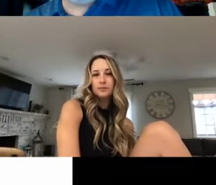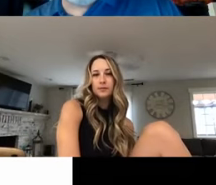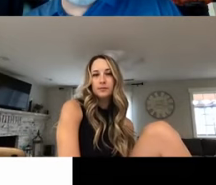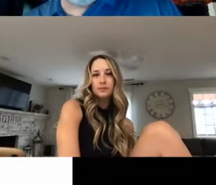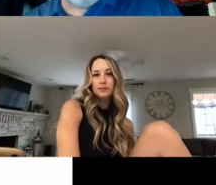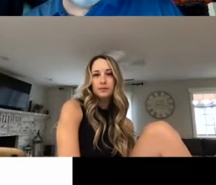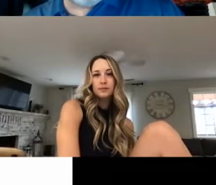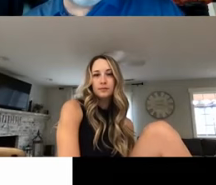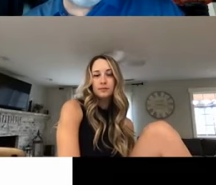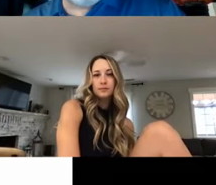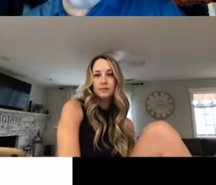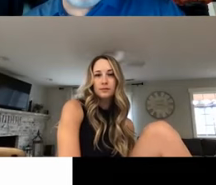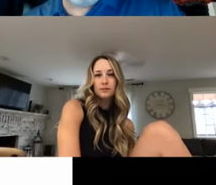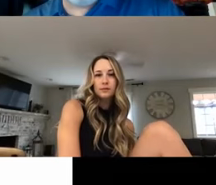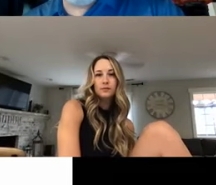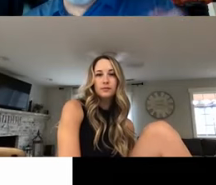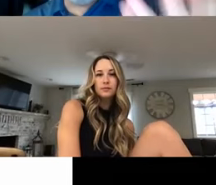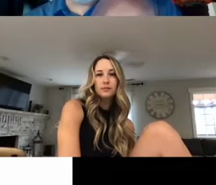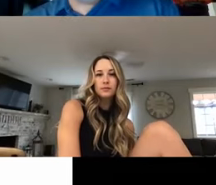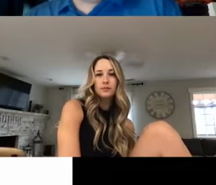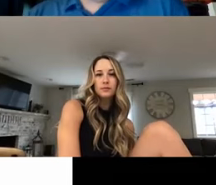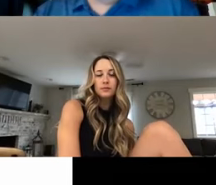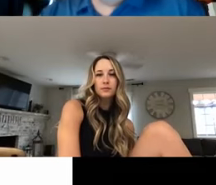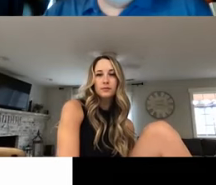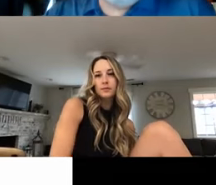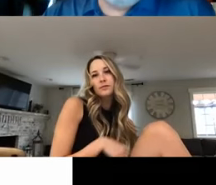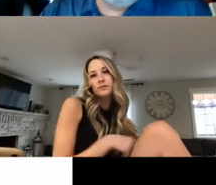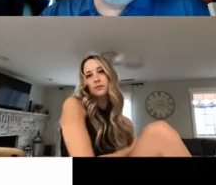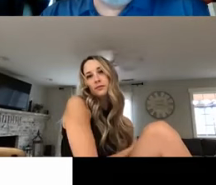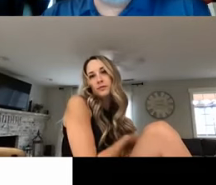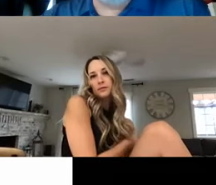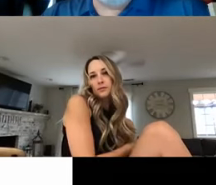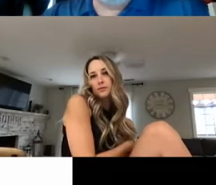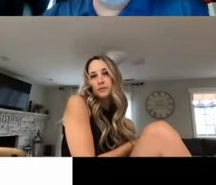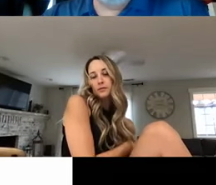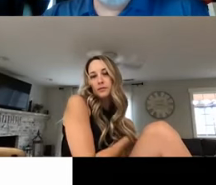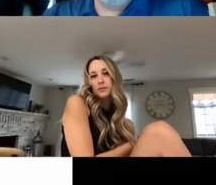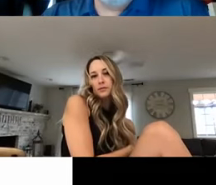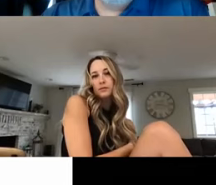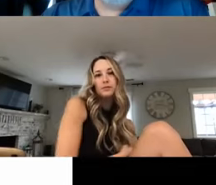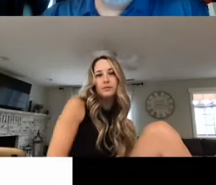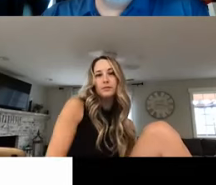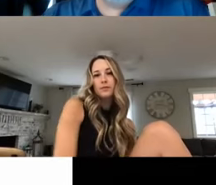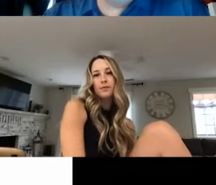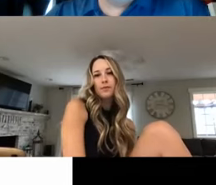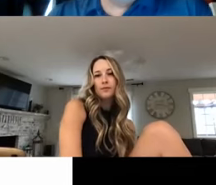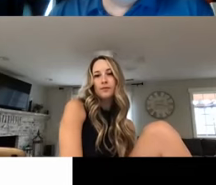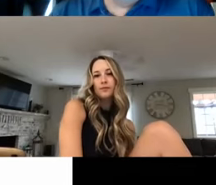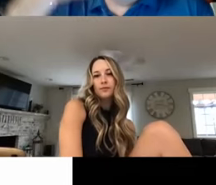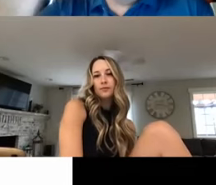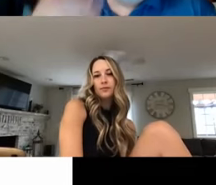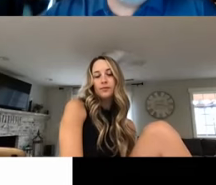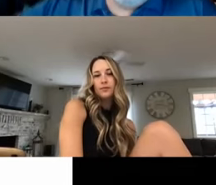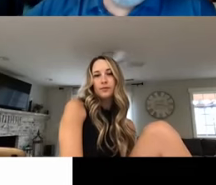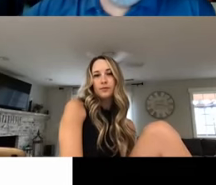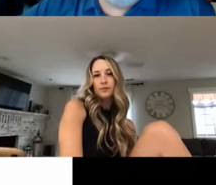would copy that word on a separate piece of paper without really even knowing what that piece of information was, right? And so that's what they would do.